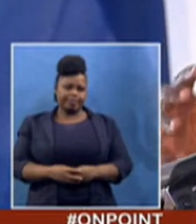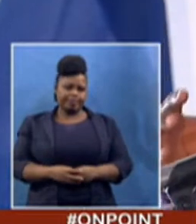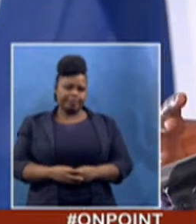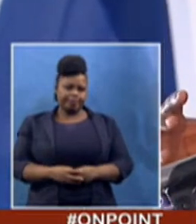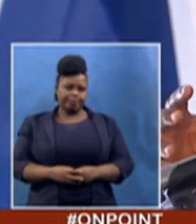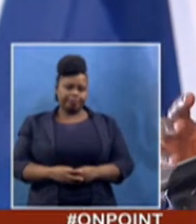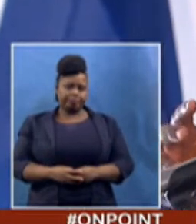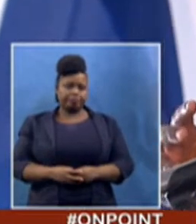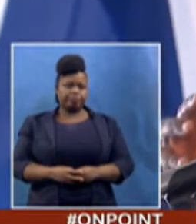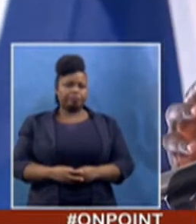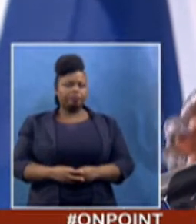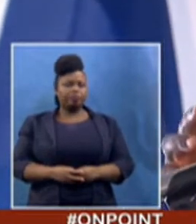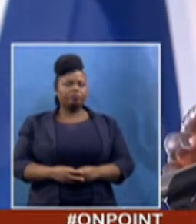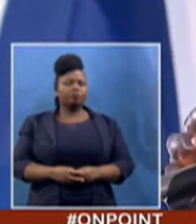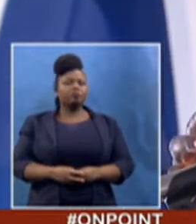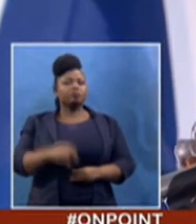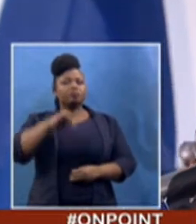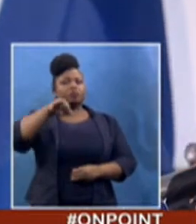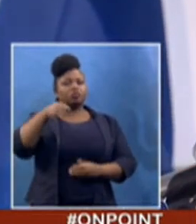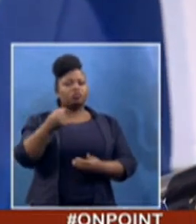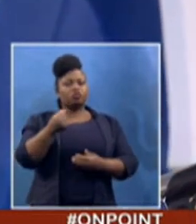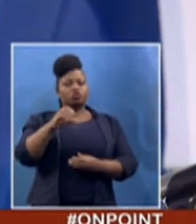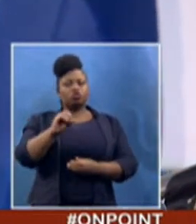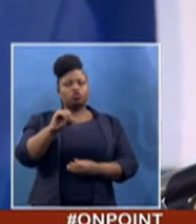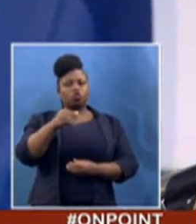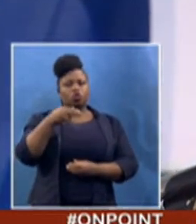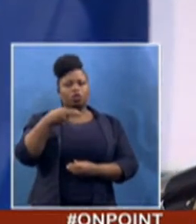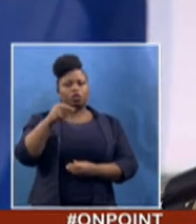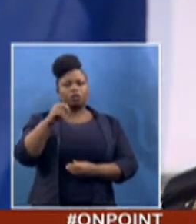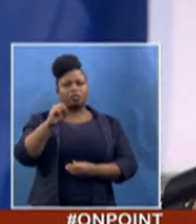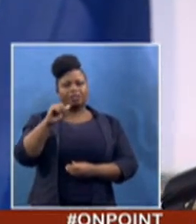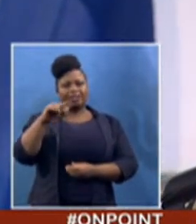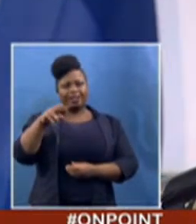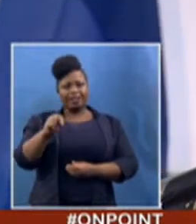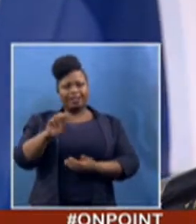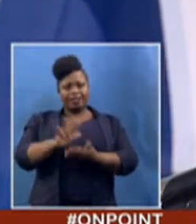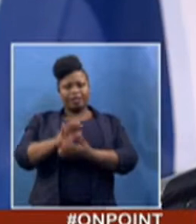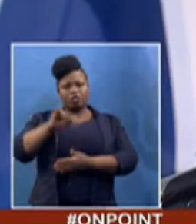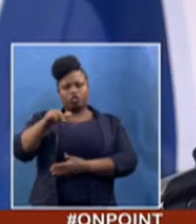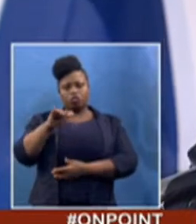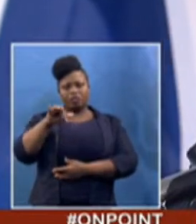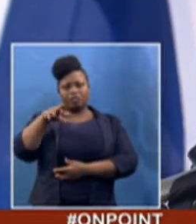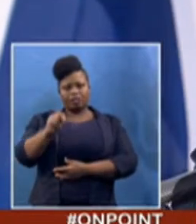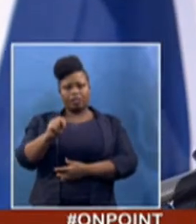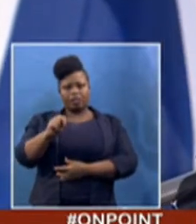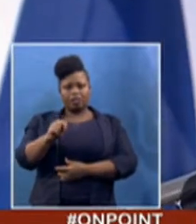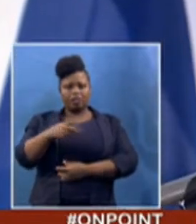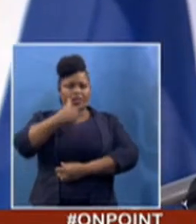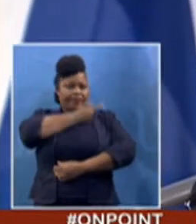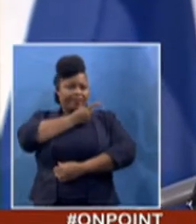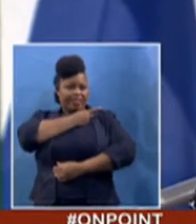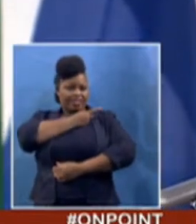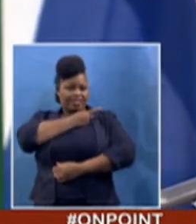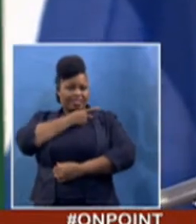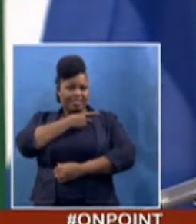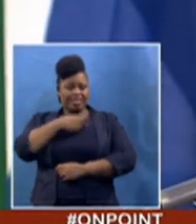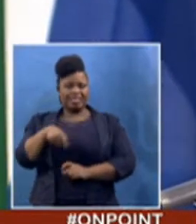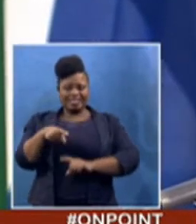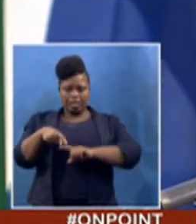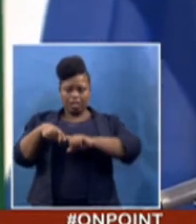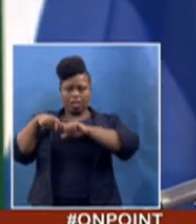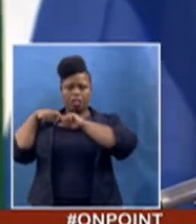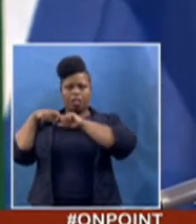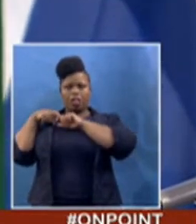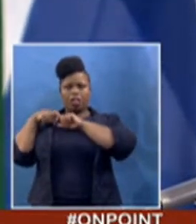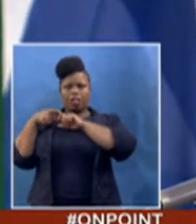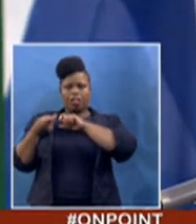had stopped the Johnson & Johnson vaccine for a while, whilst our scientists and